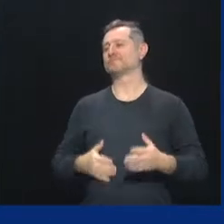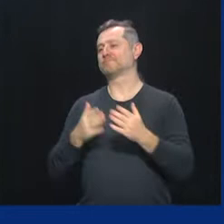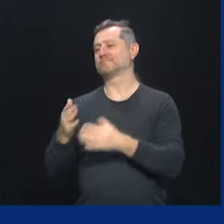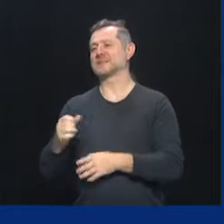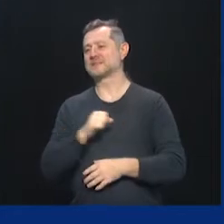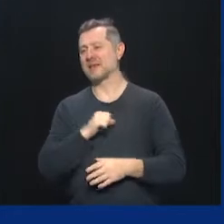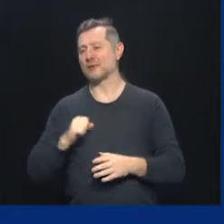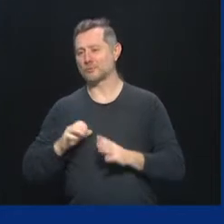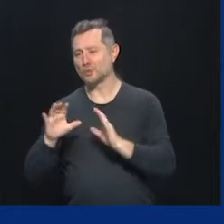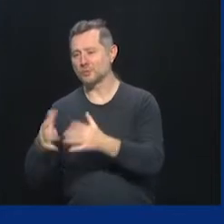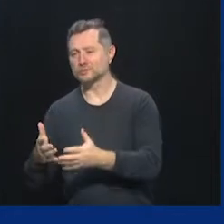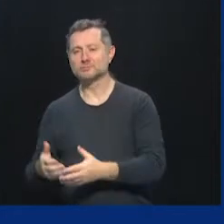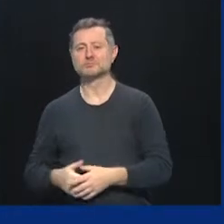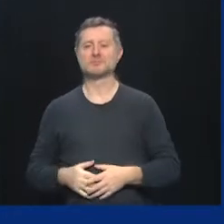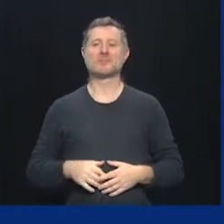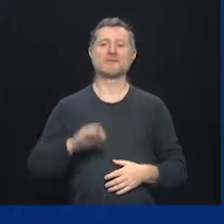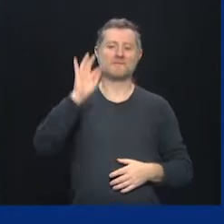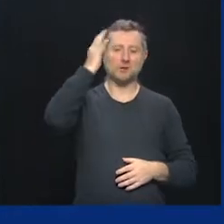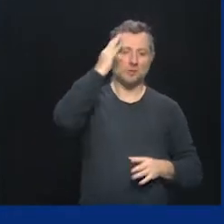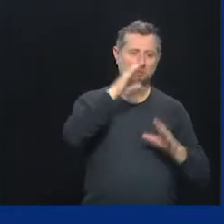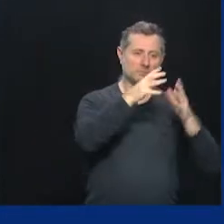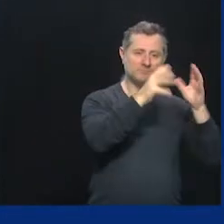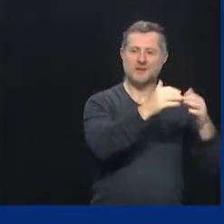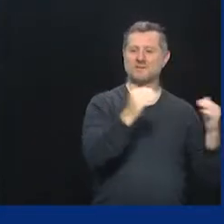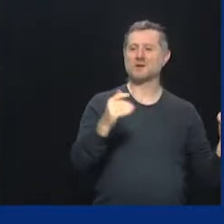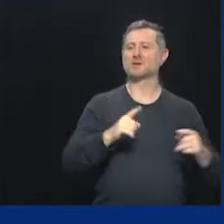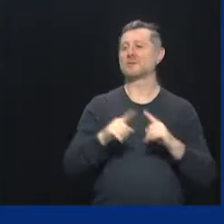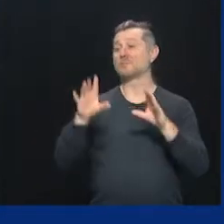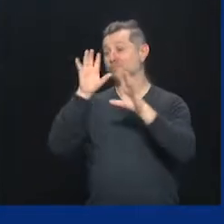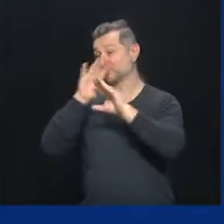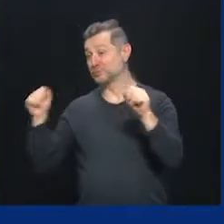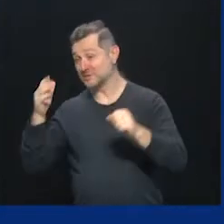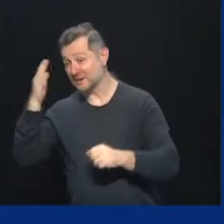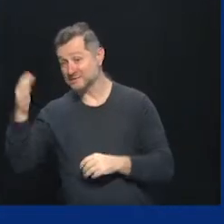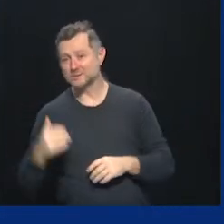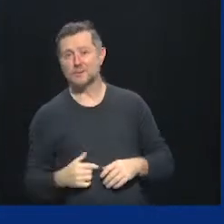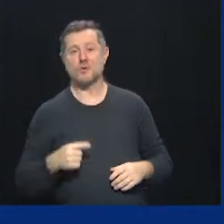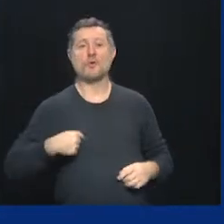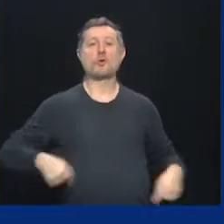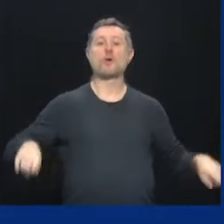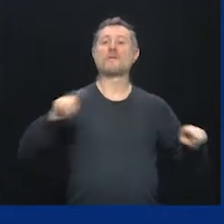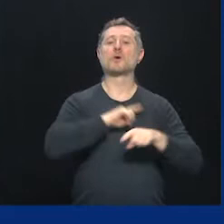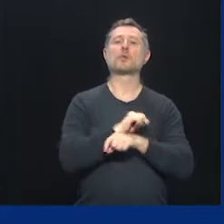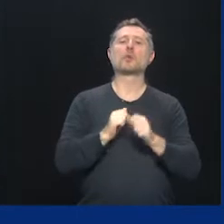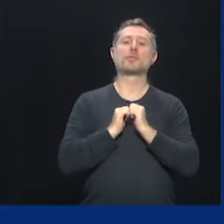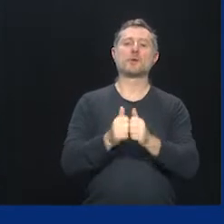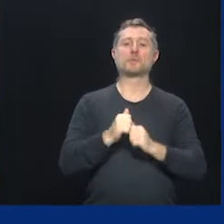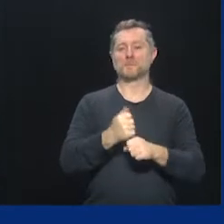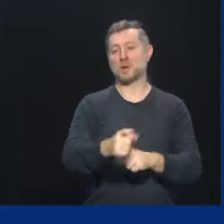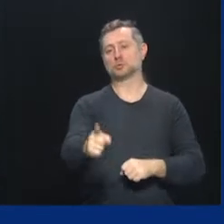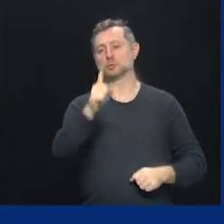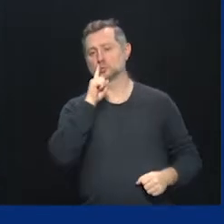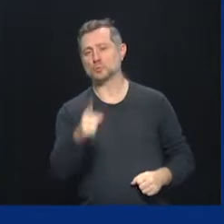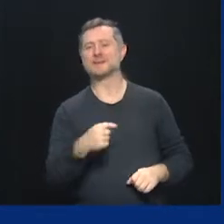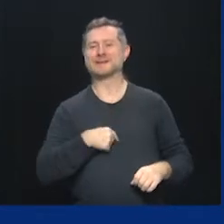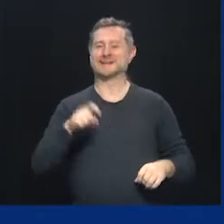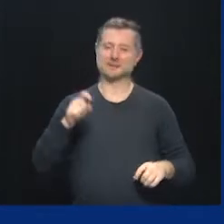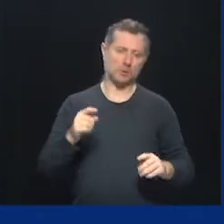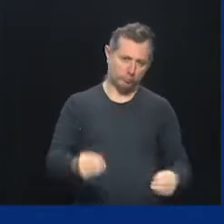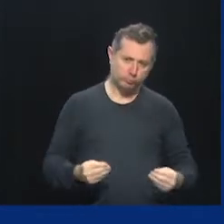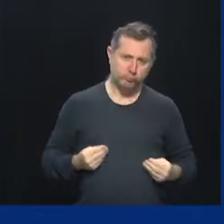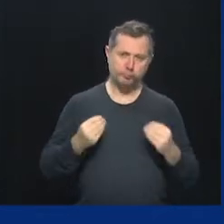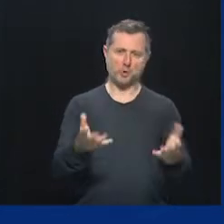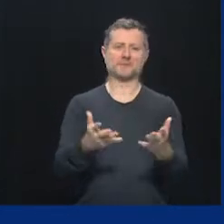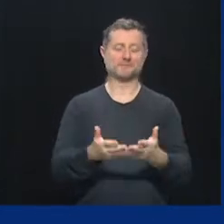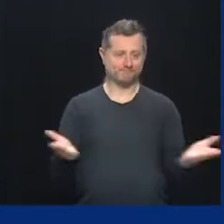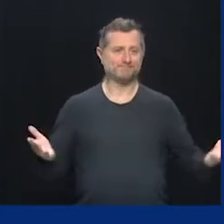senators on the federal level working with our president to make sure that our voices are heard means everything. So as